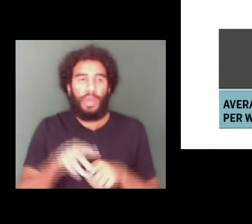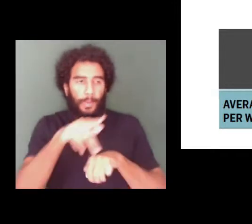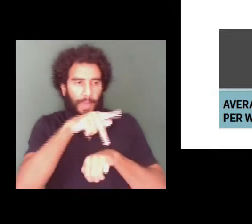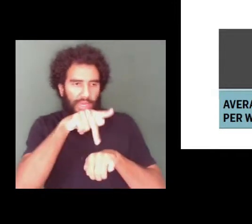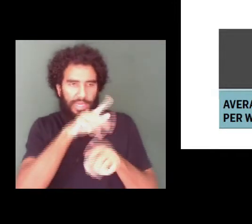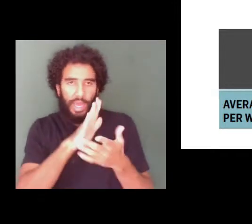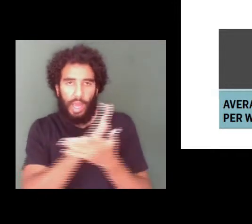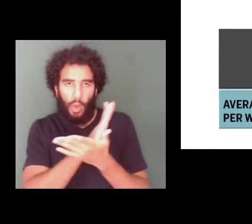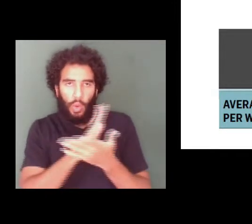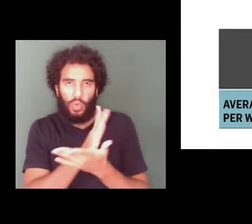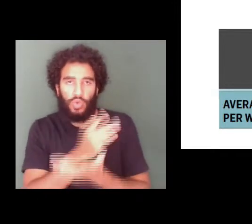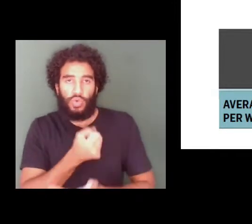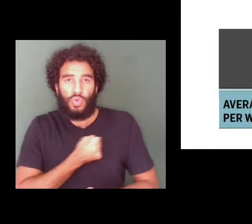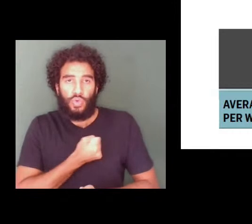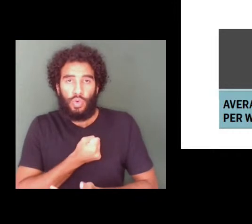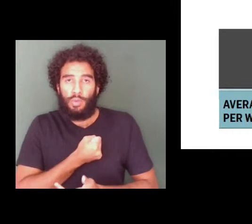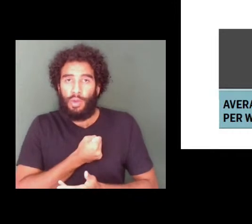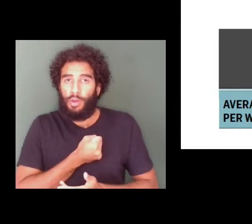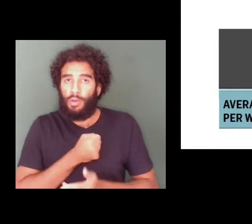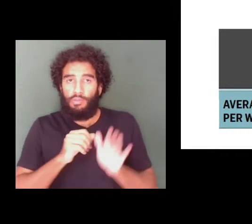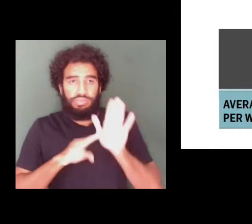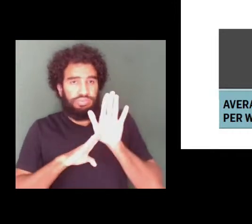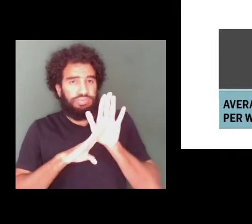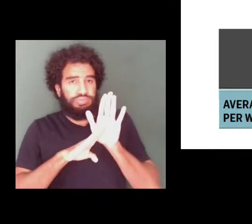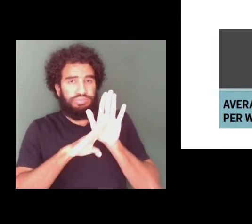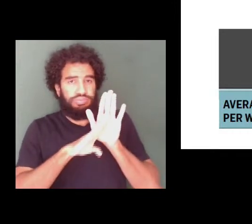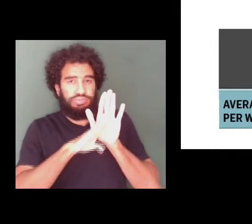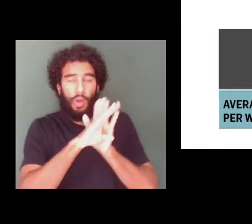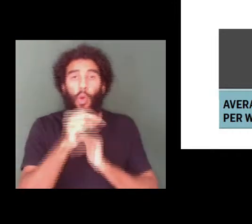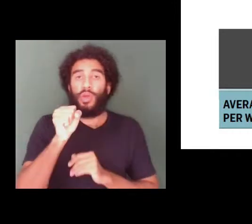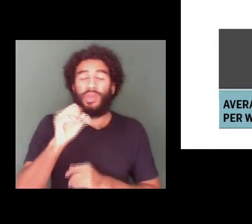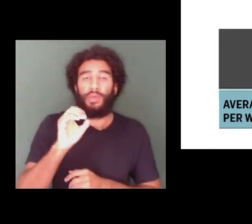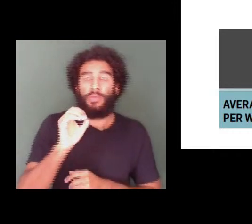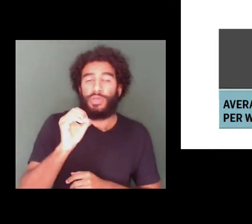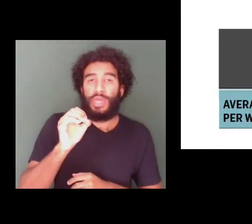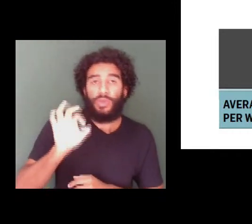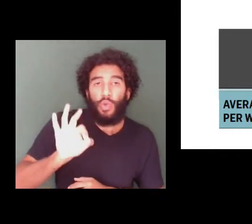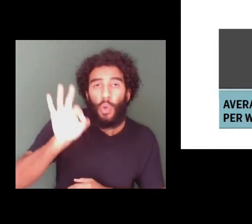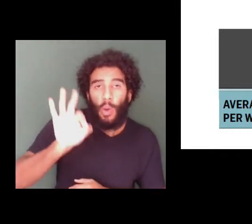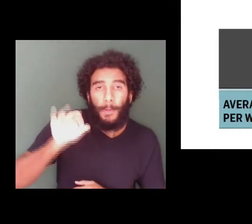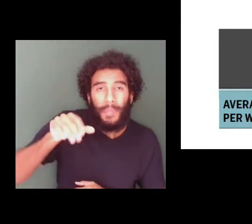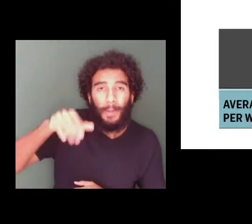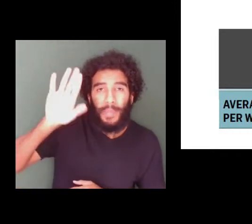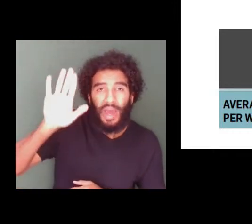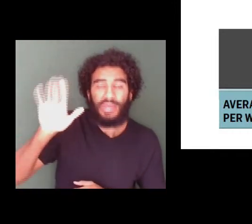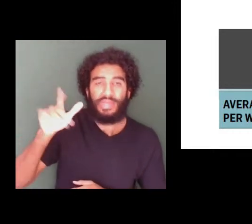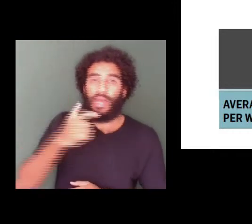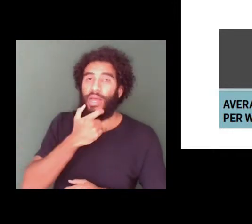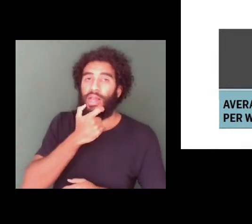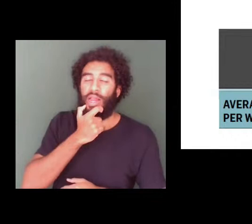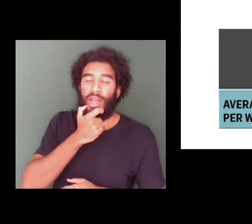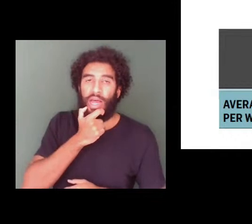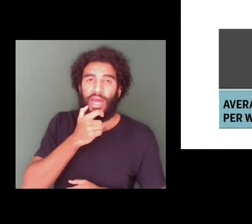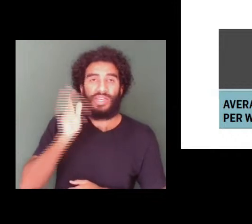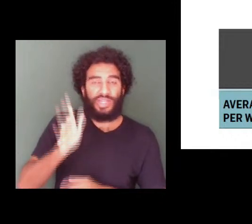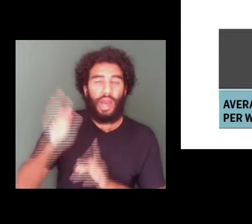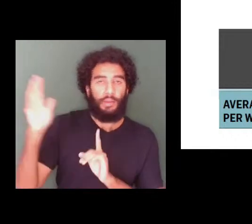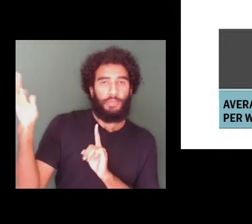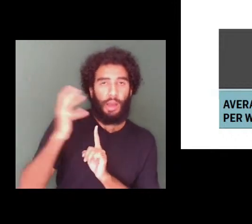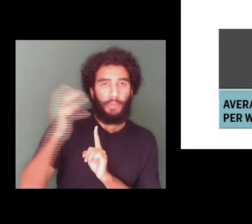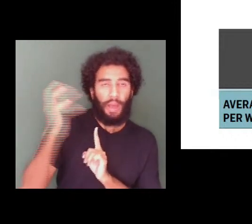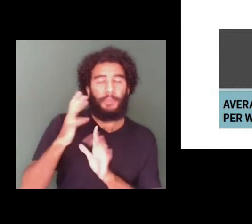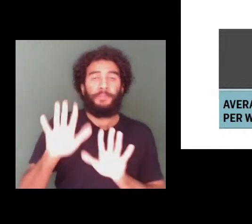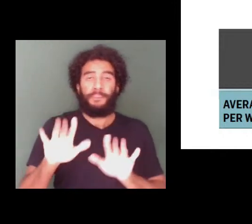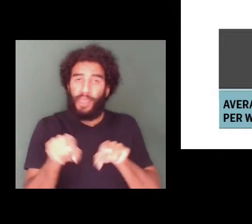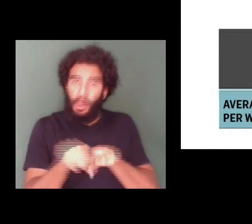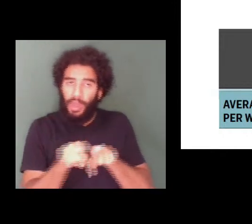marketing. And when we look at how frequently it is, in some countries, it is extremely frequent. In these diaries that mothers filled out, in